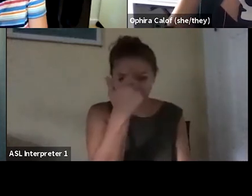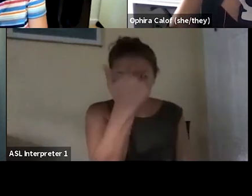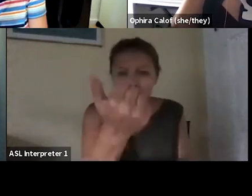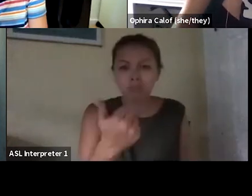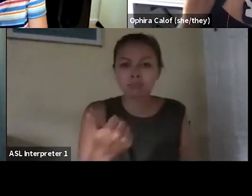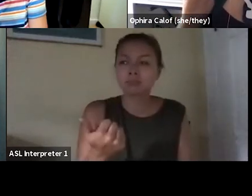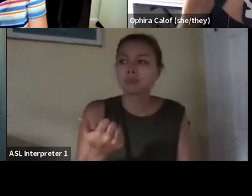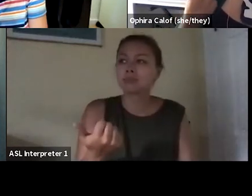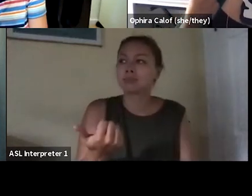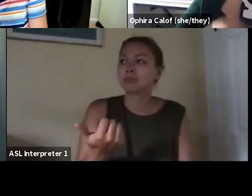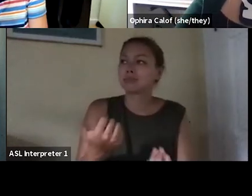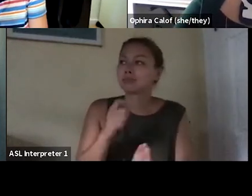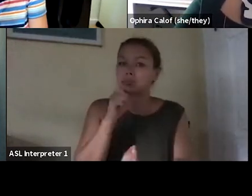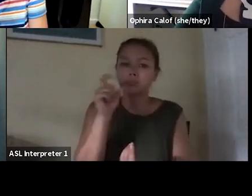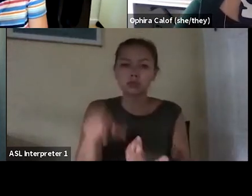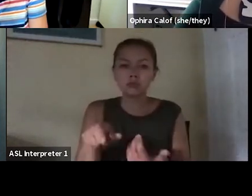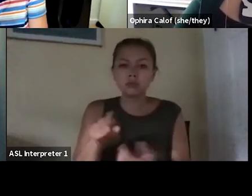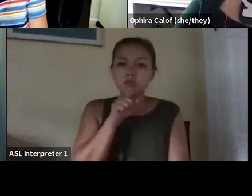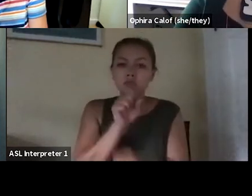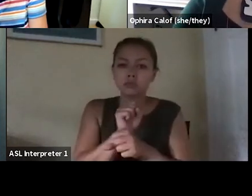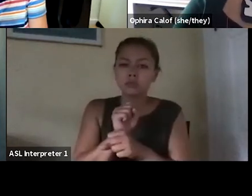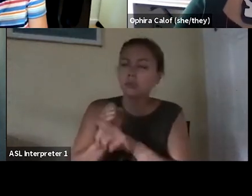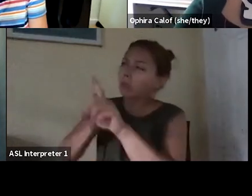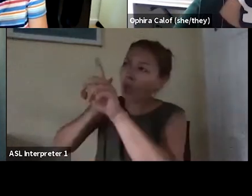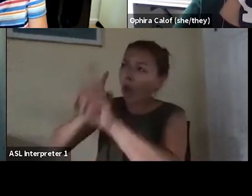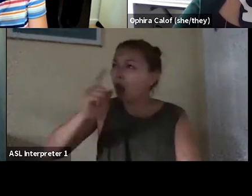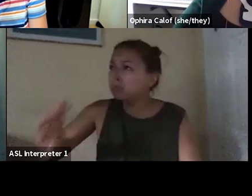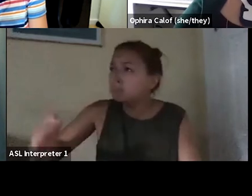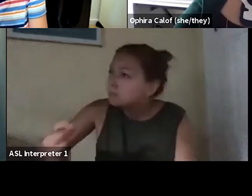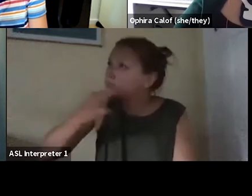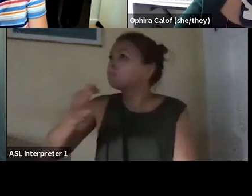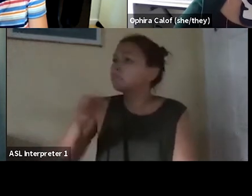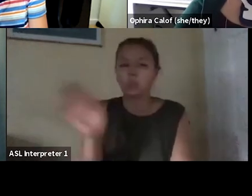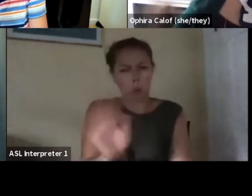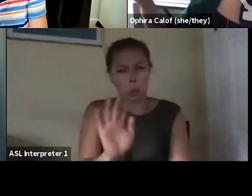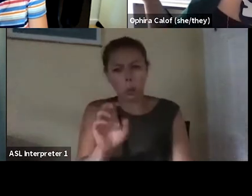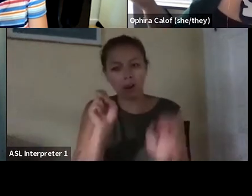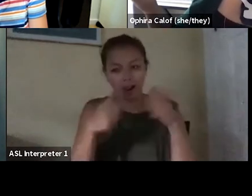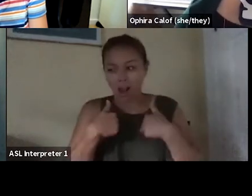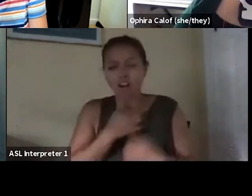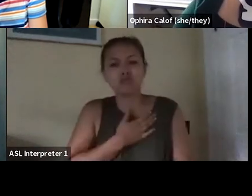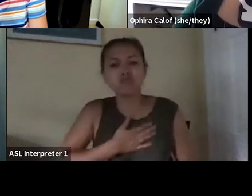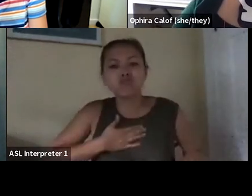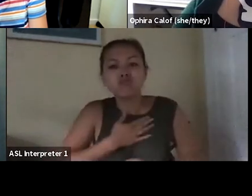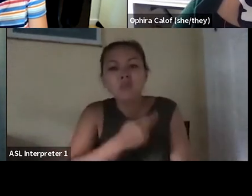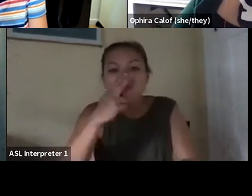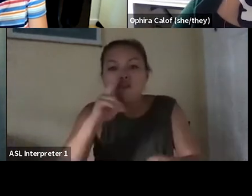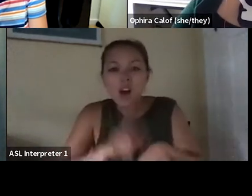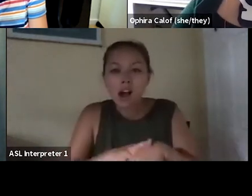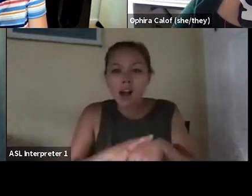be meaningful. I also just had fun and celebrated in the body that I